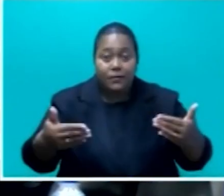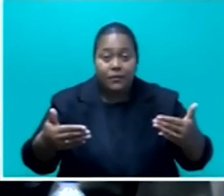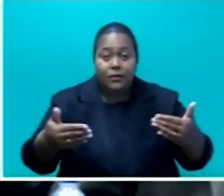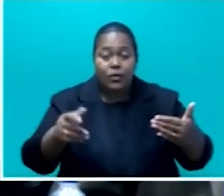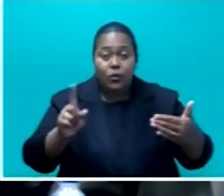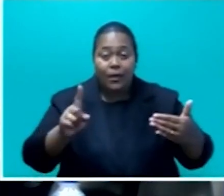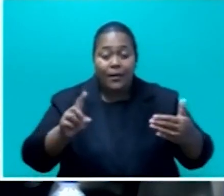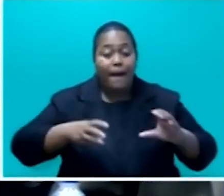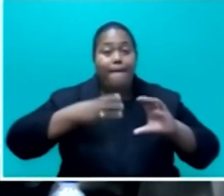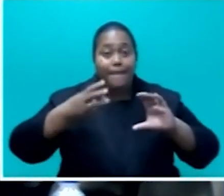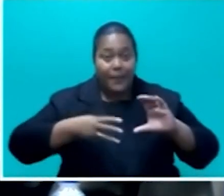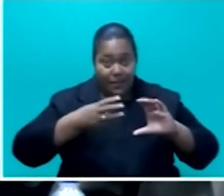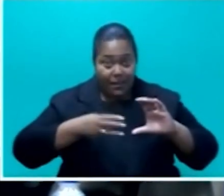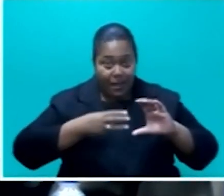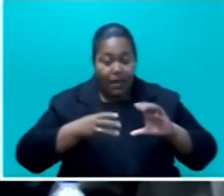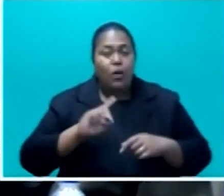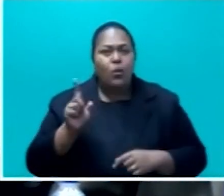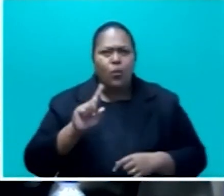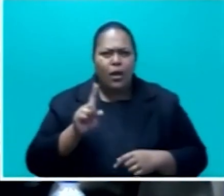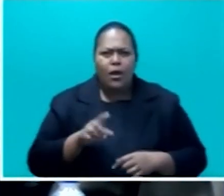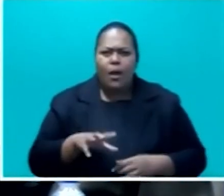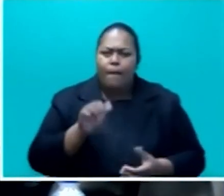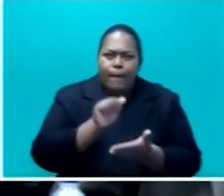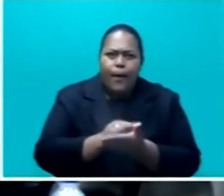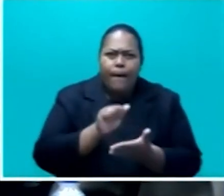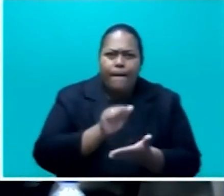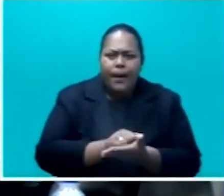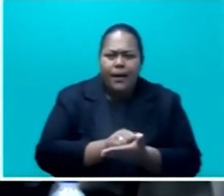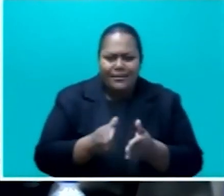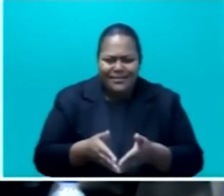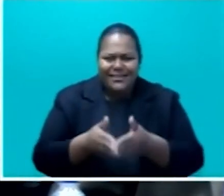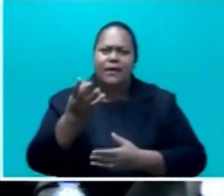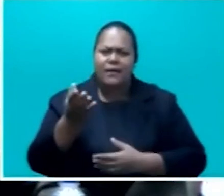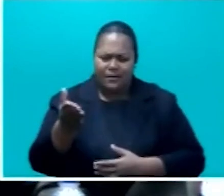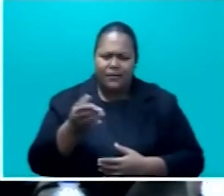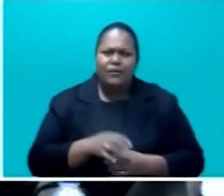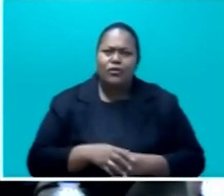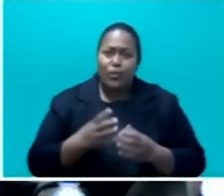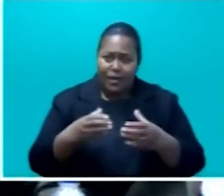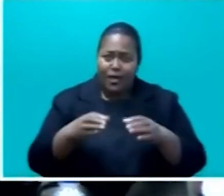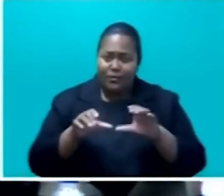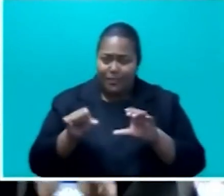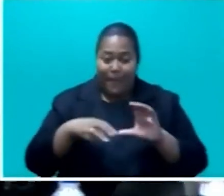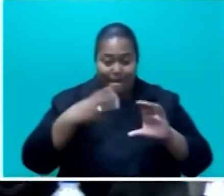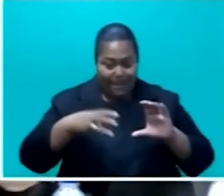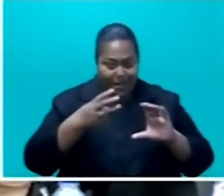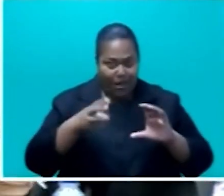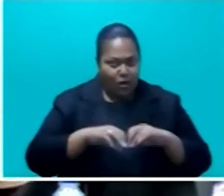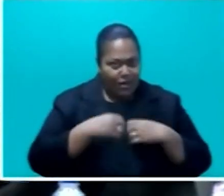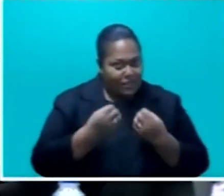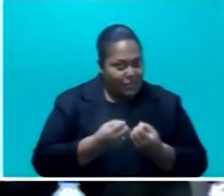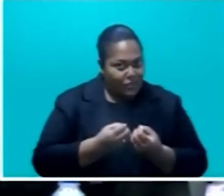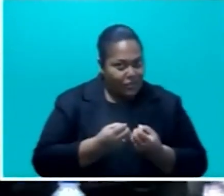the media industry will regulate itself with setting up of a Fiji Media